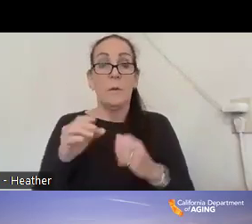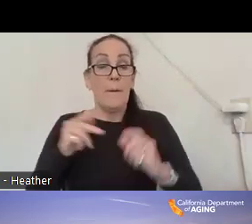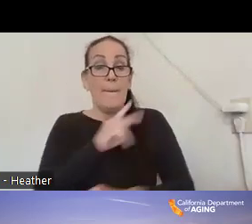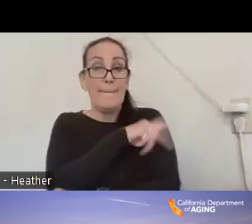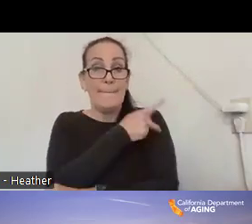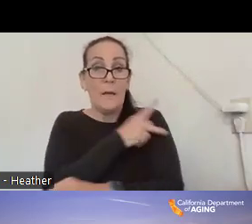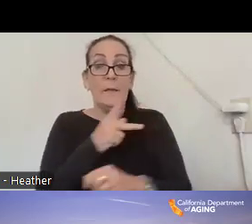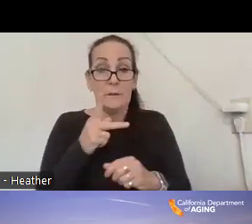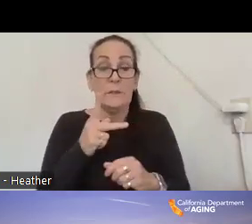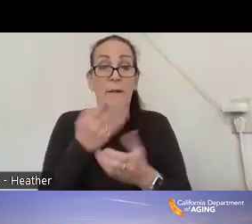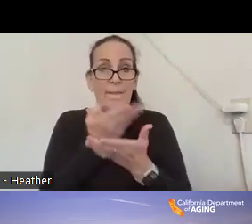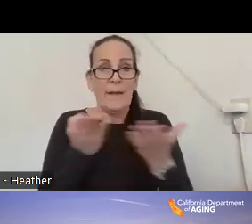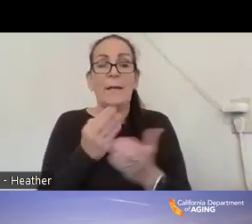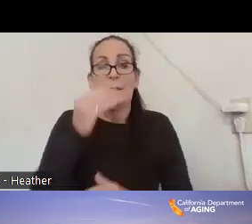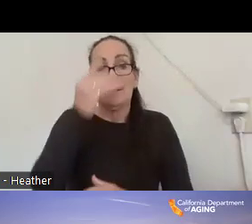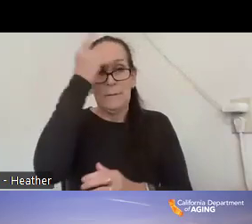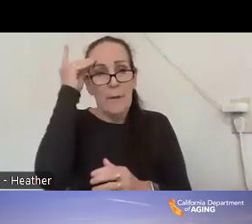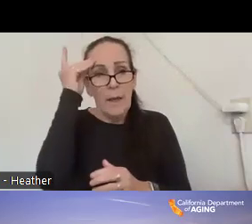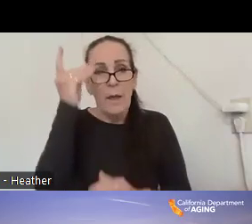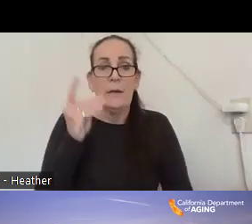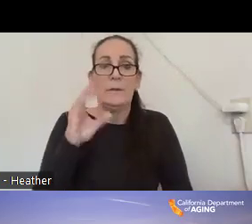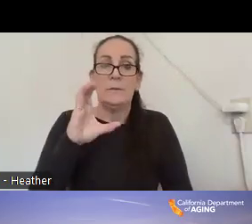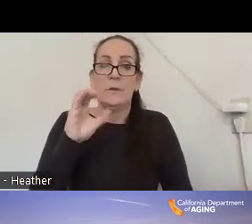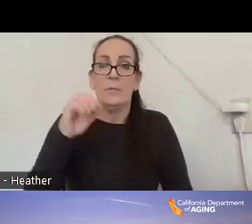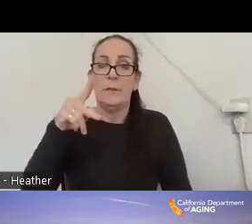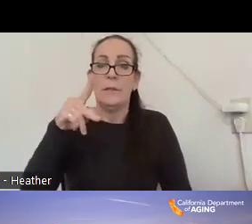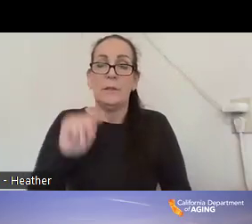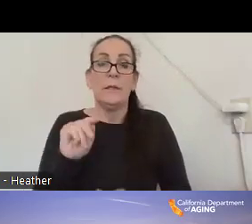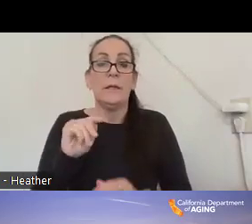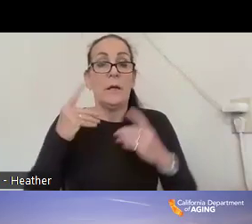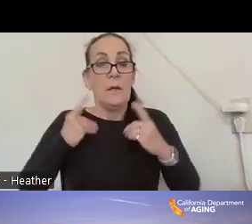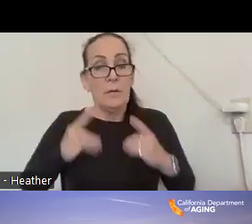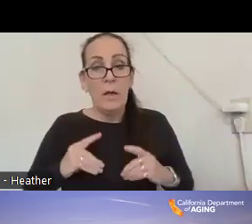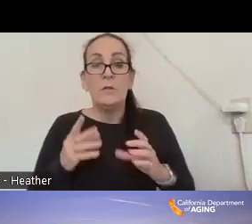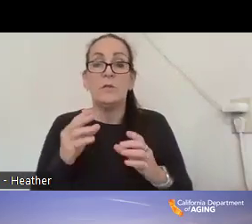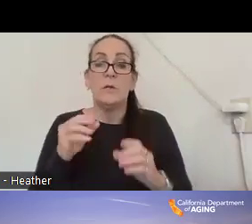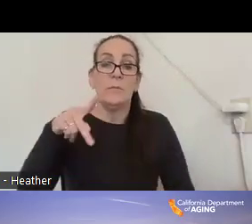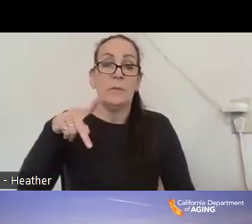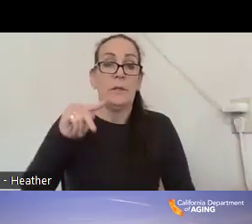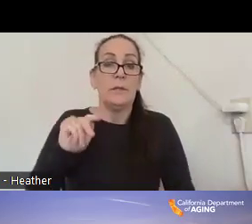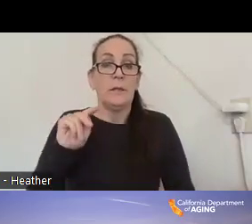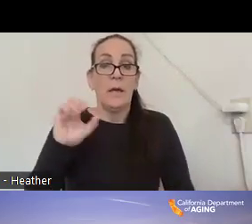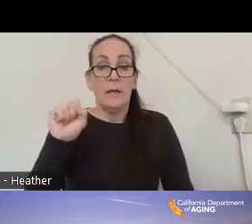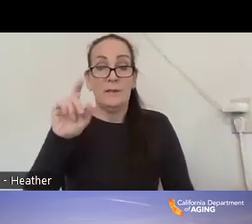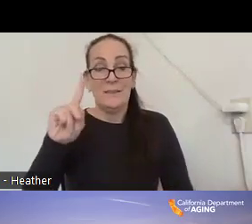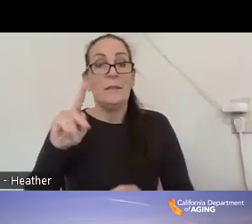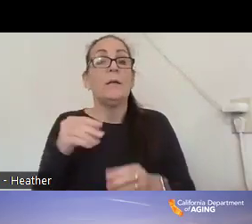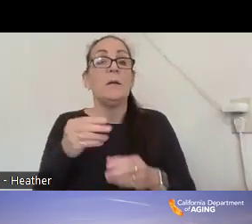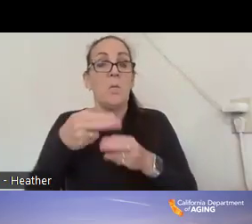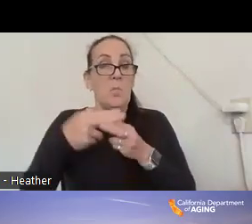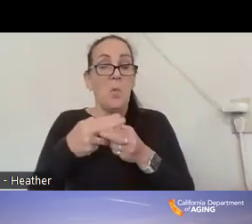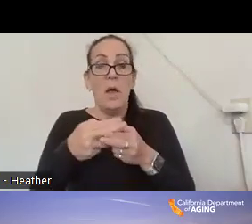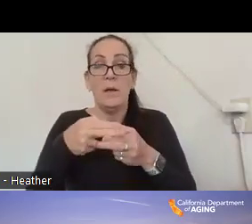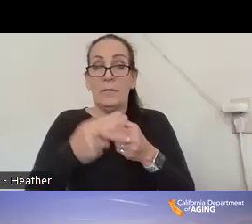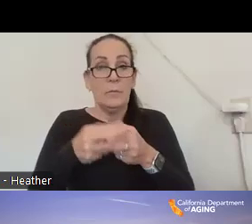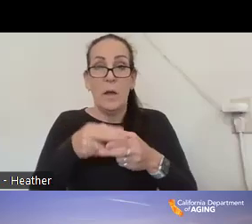included dementia, COPD, depression, PTSD, weight management. I mean, these are just some